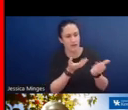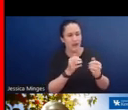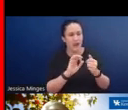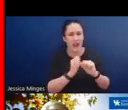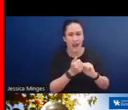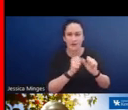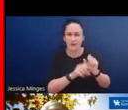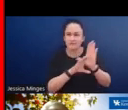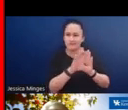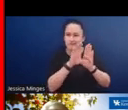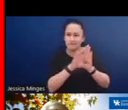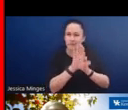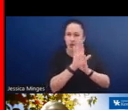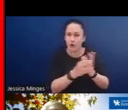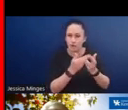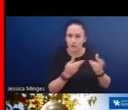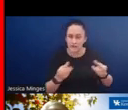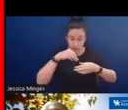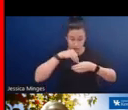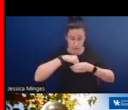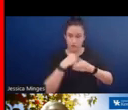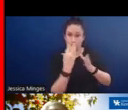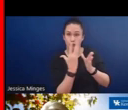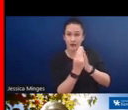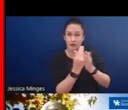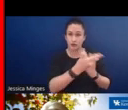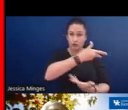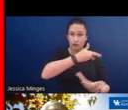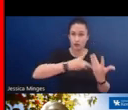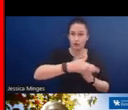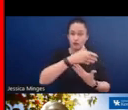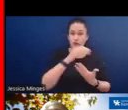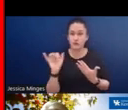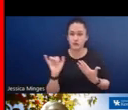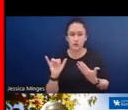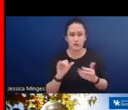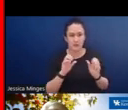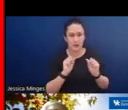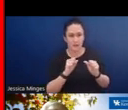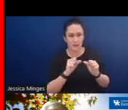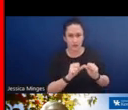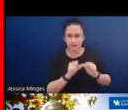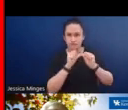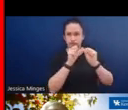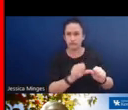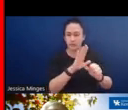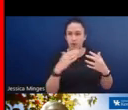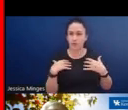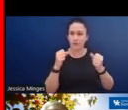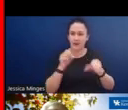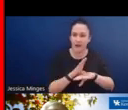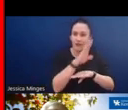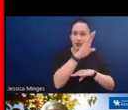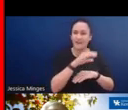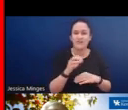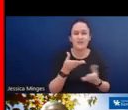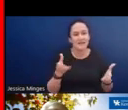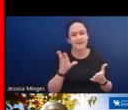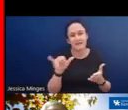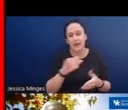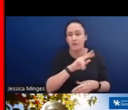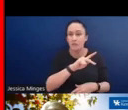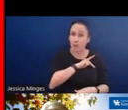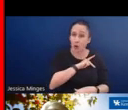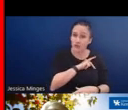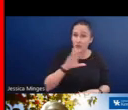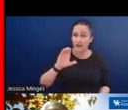their resources, internal and external, to be able to sustain their recovery. And so this does refer to things like personal capital,